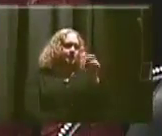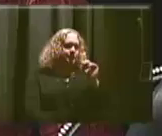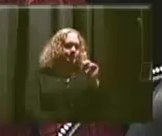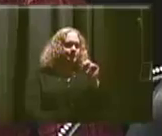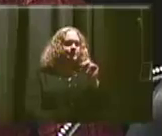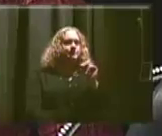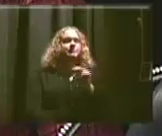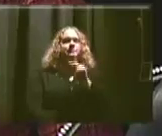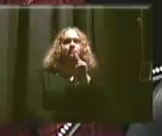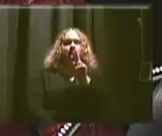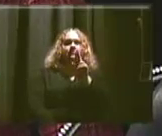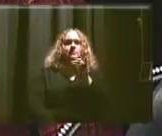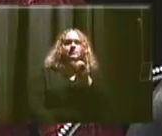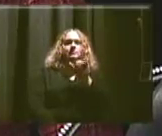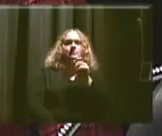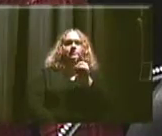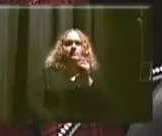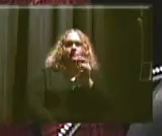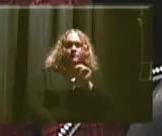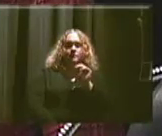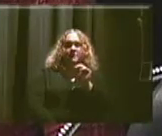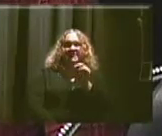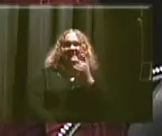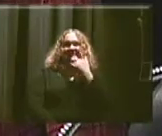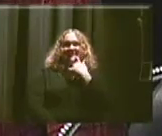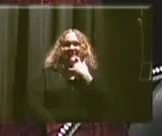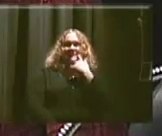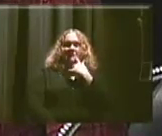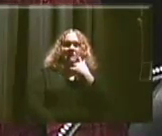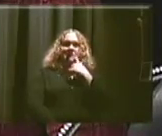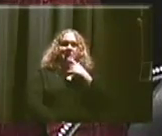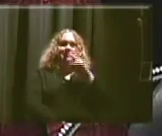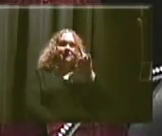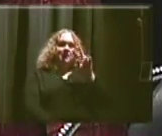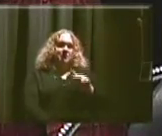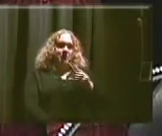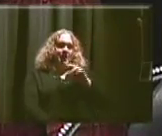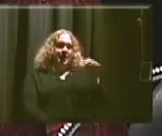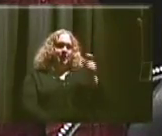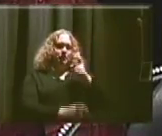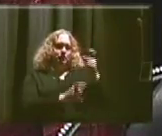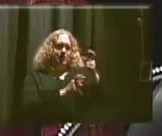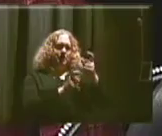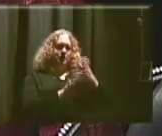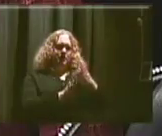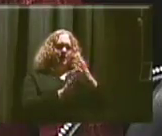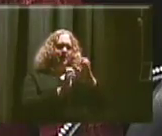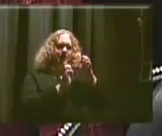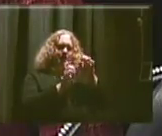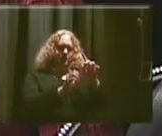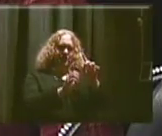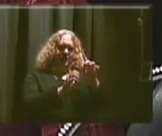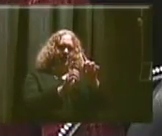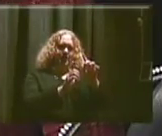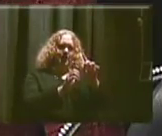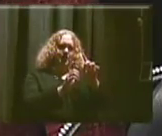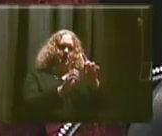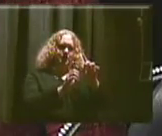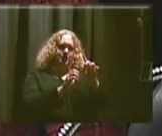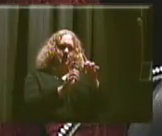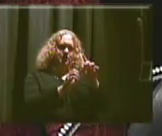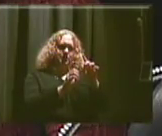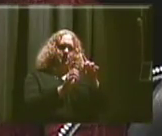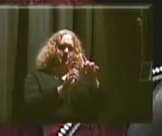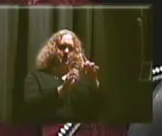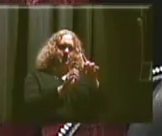And Kristen was most recently the Vice President and Director of Education Initiatives and Campaign Partnerships at